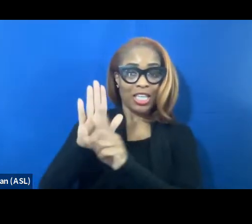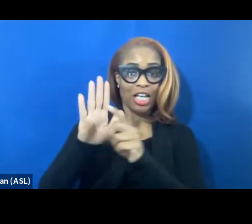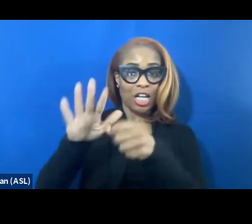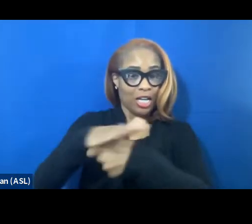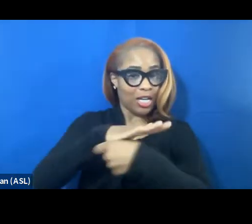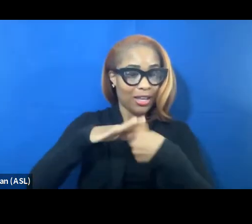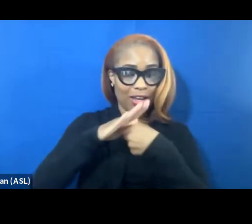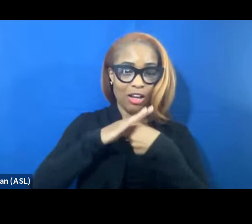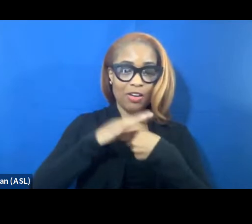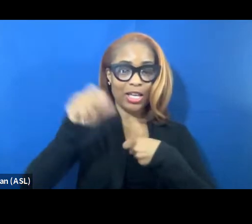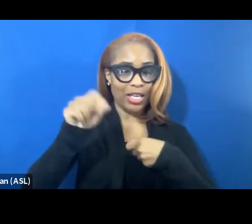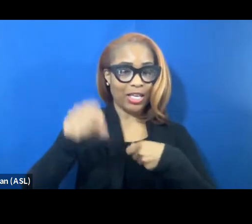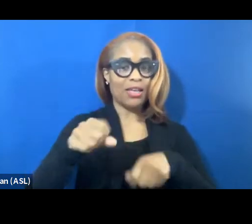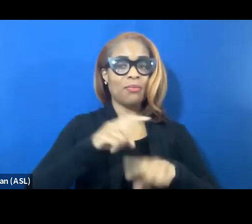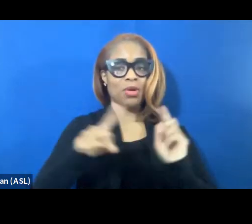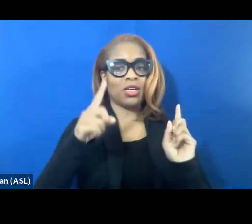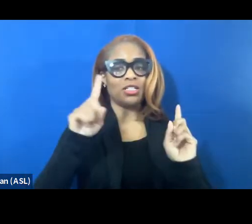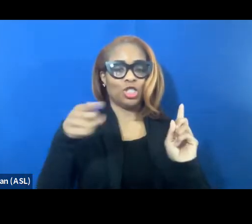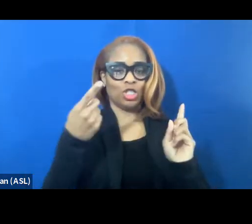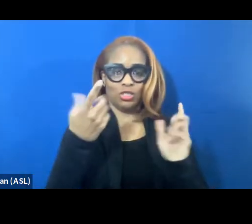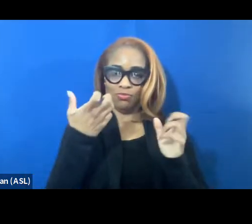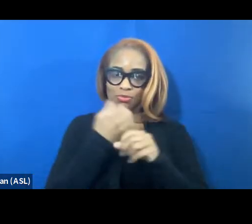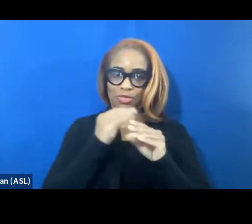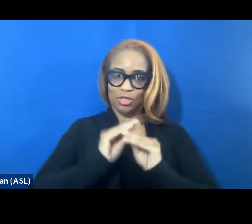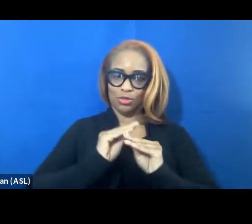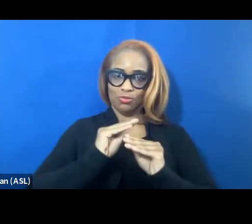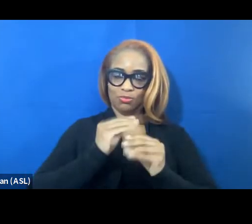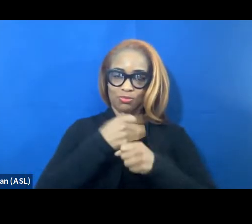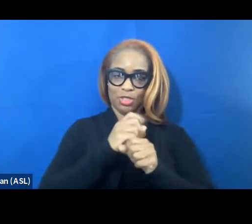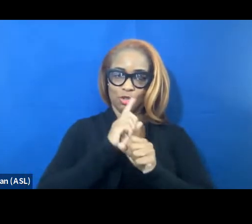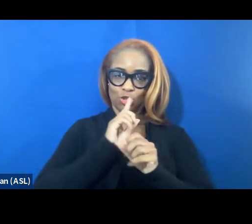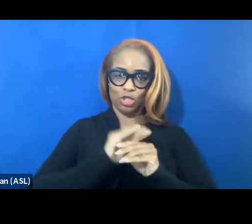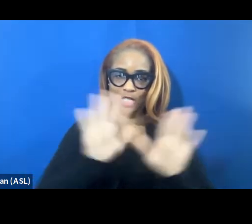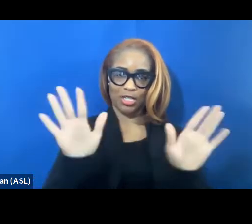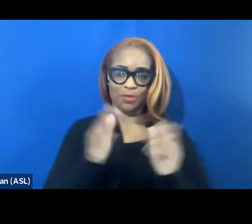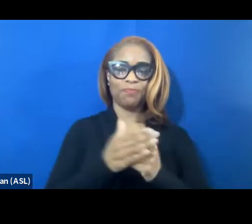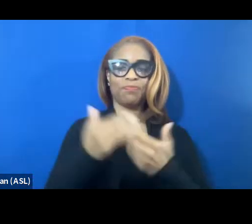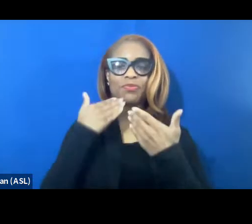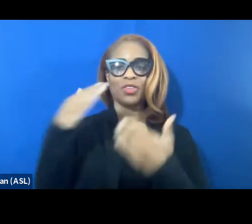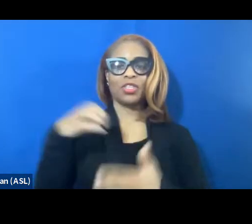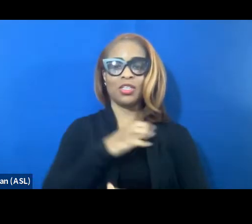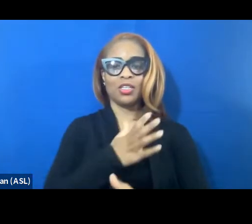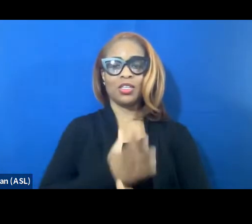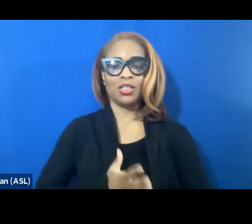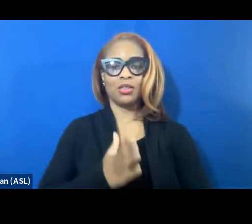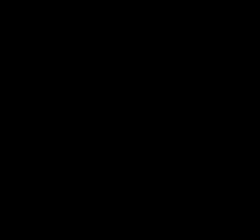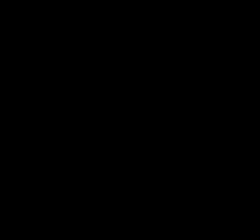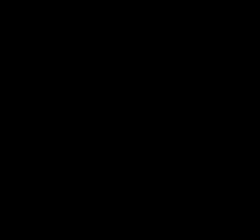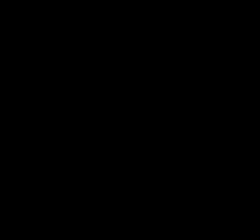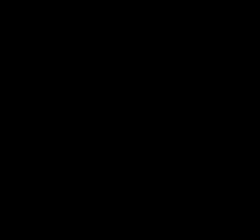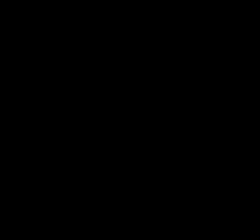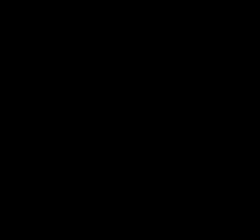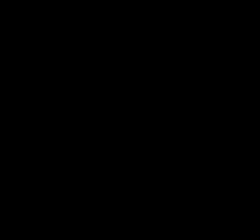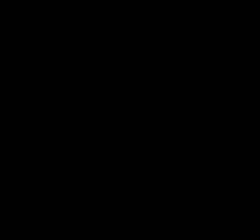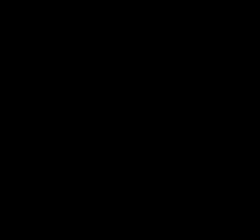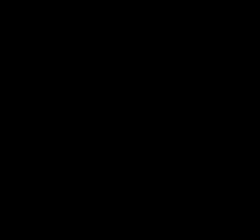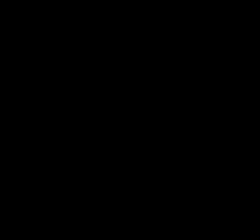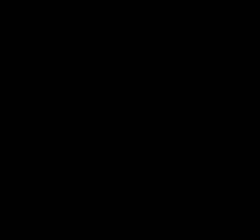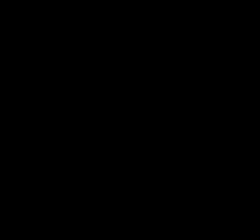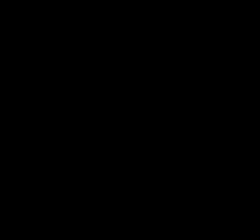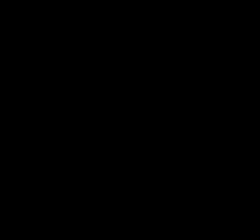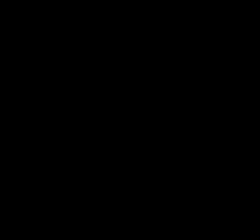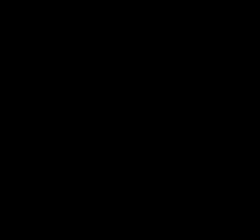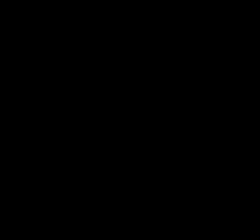area but just wanted to clear that up for everybody thank you commissioner witches at this point we're going to return back to our unfinished